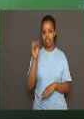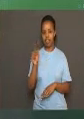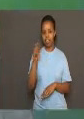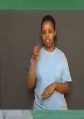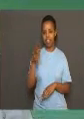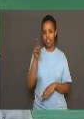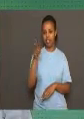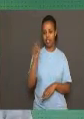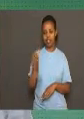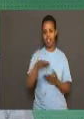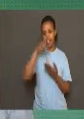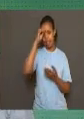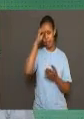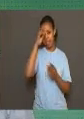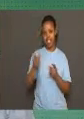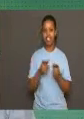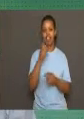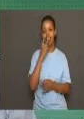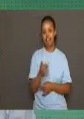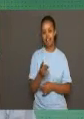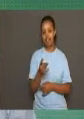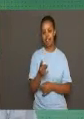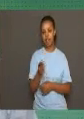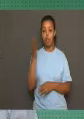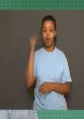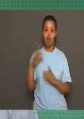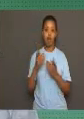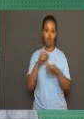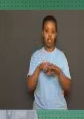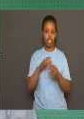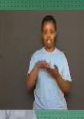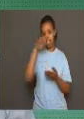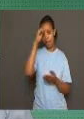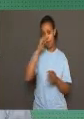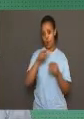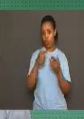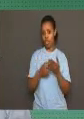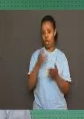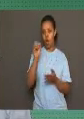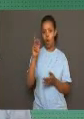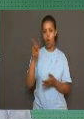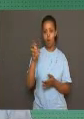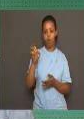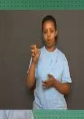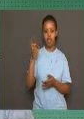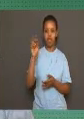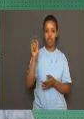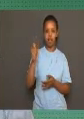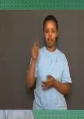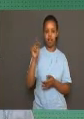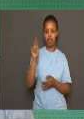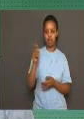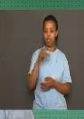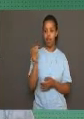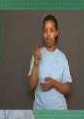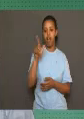learning. In our last lesson, we studied operant and latent